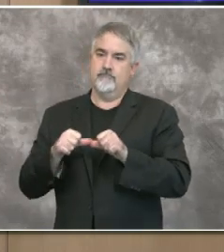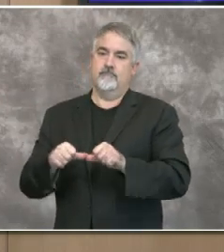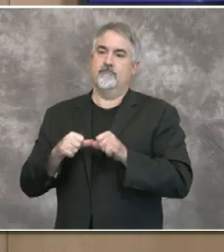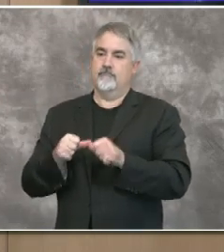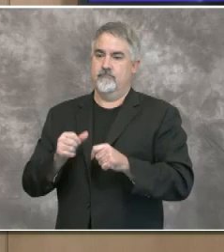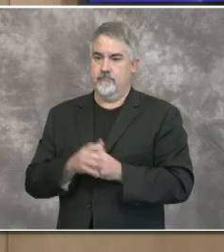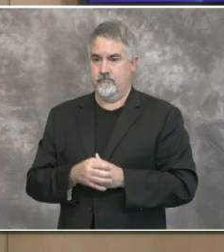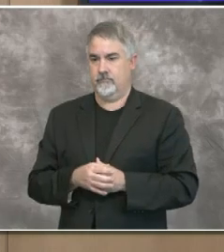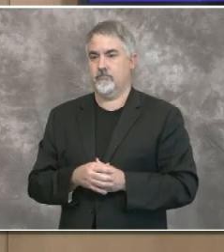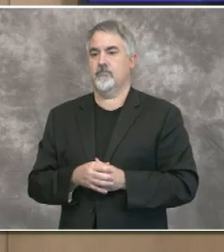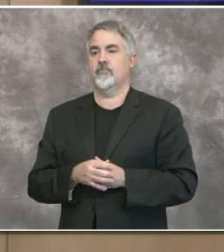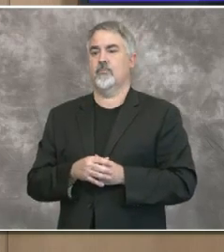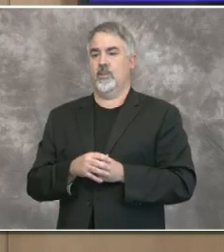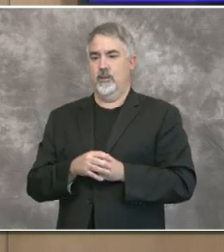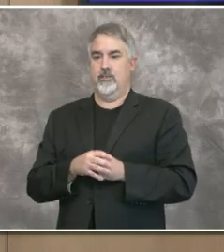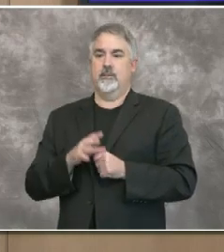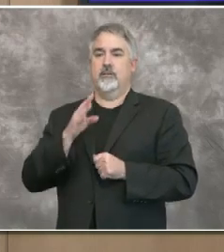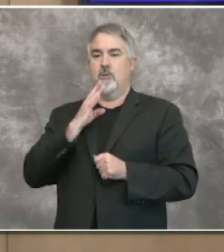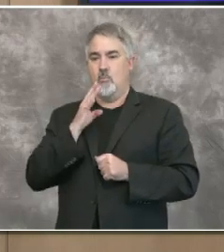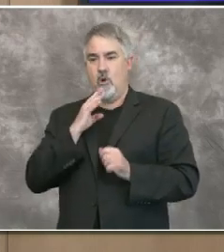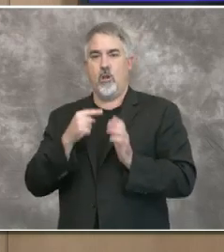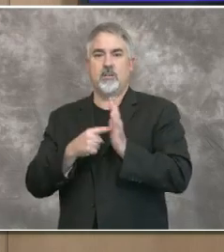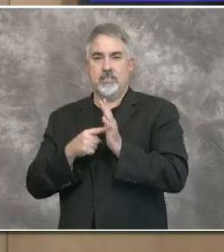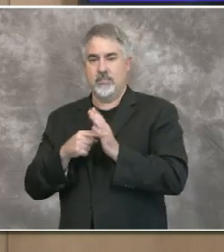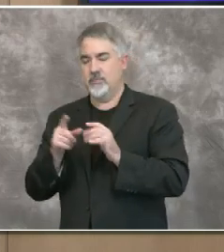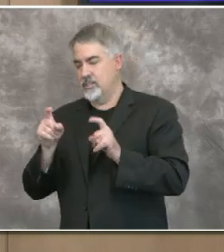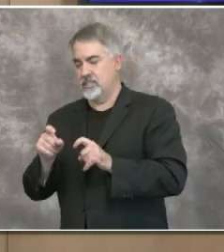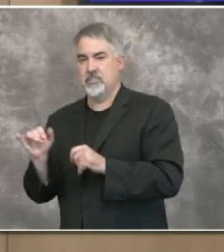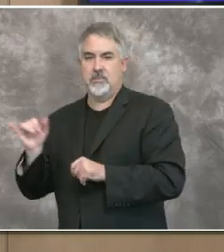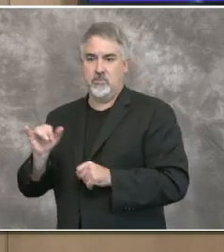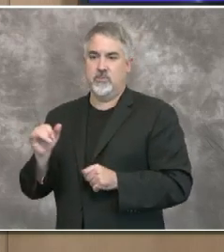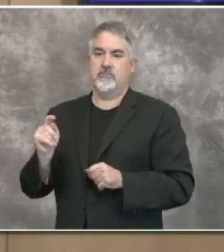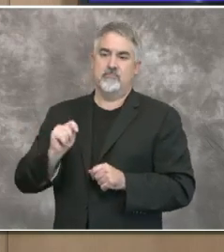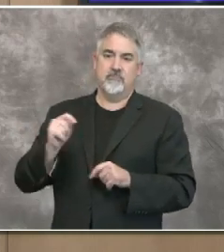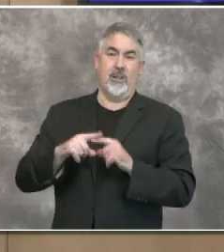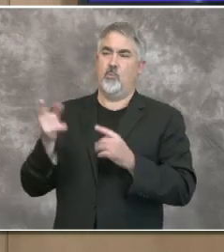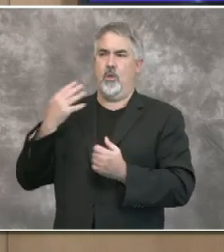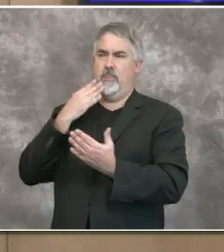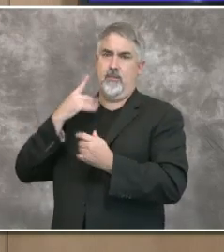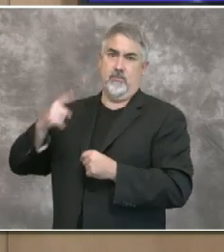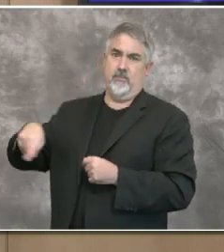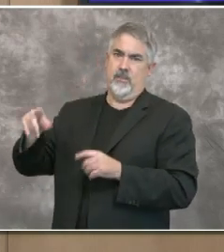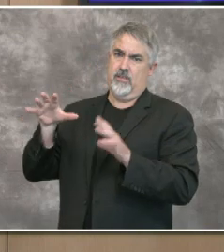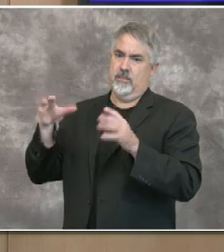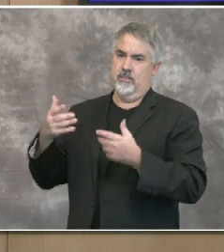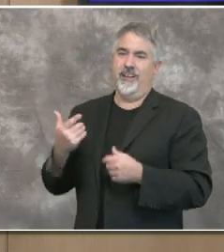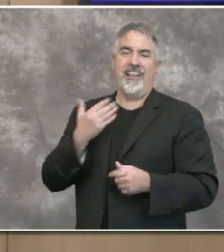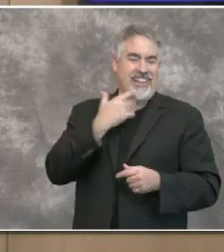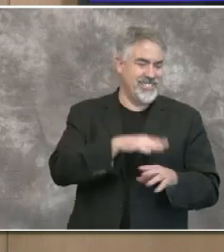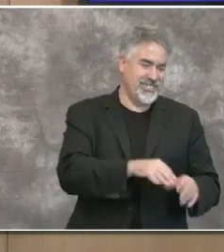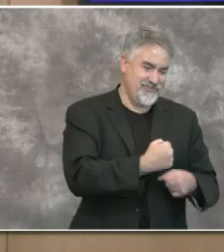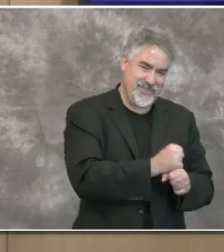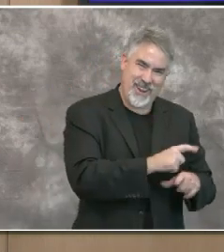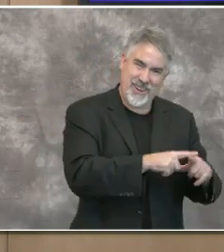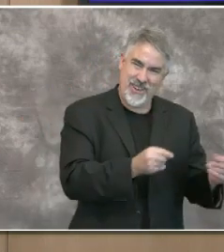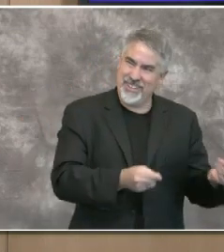wastewater. I sincerely want to thank these kids and really all San Diegans for